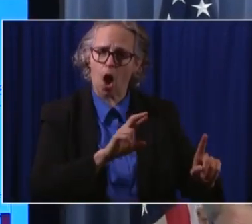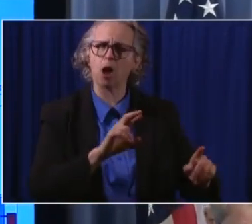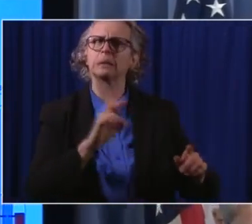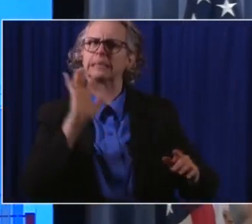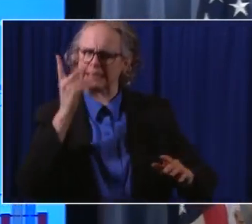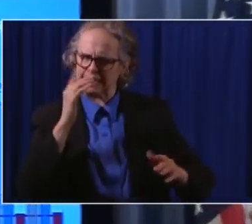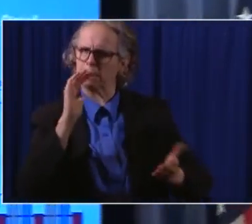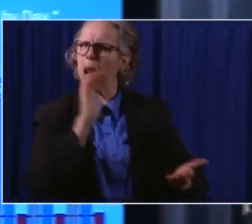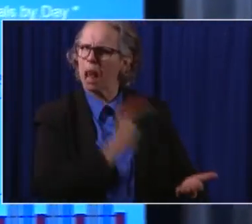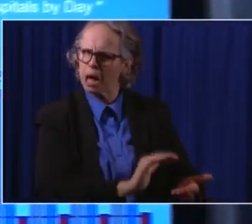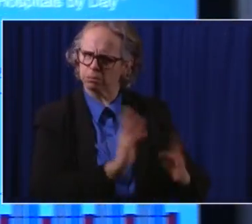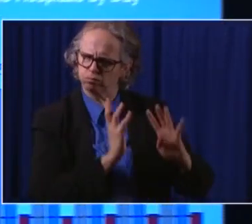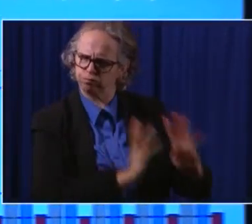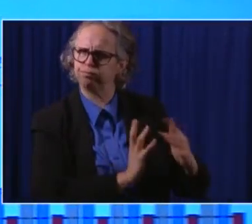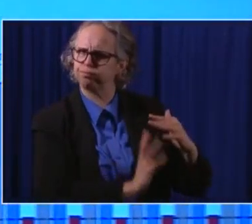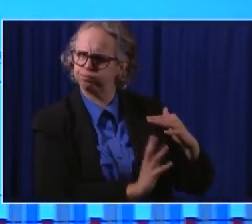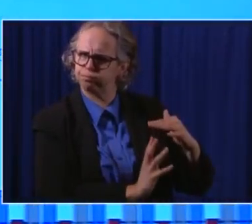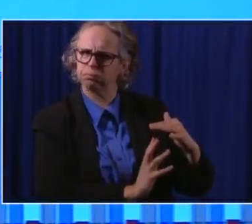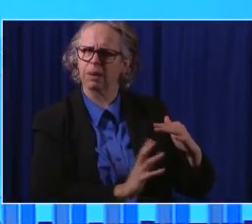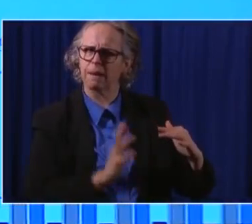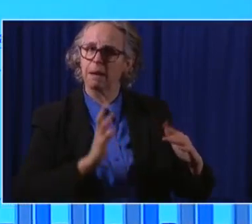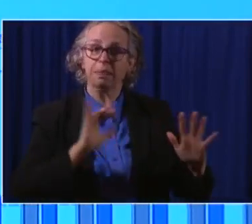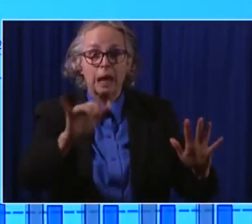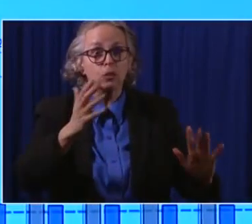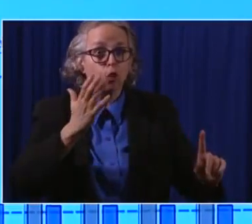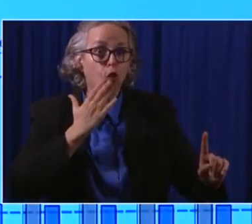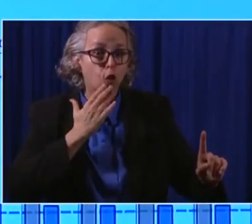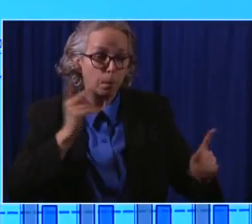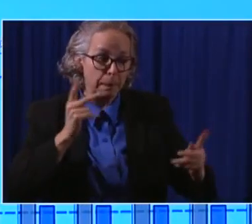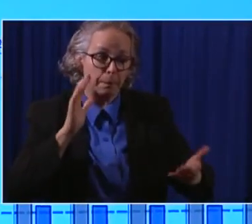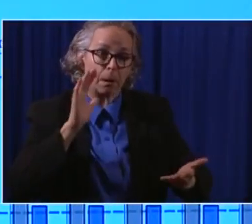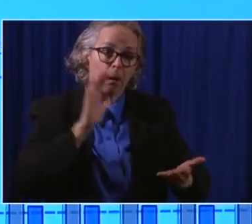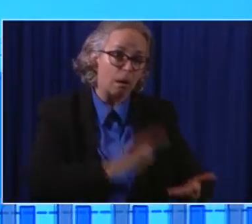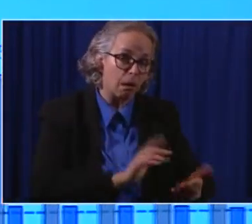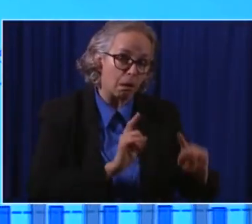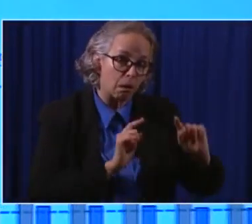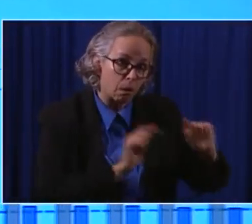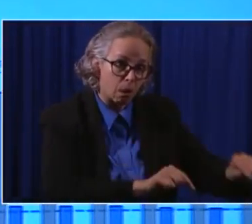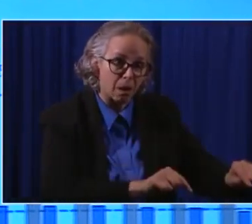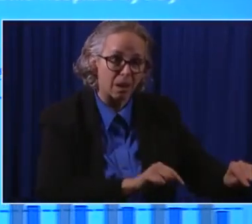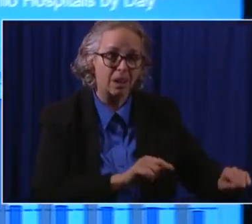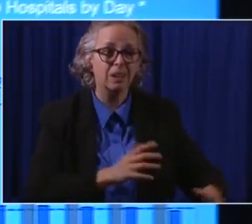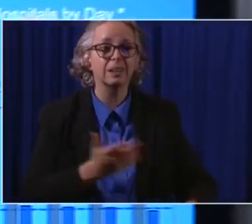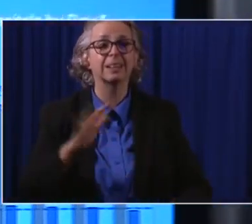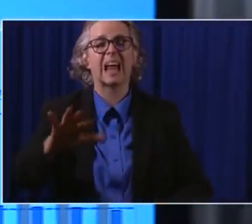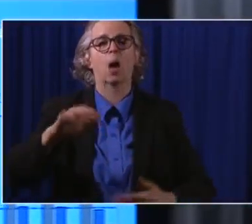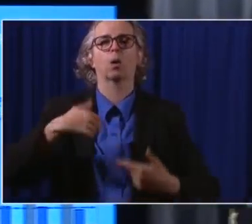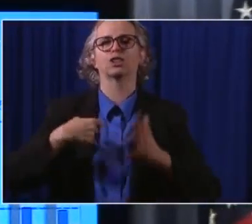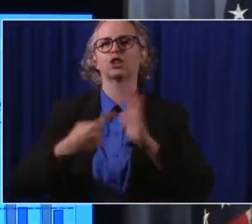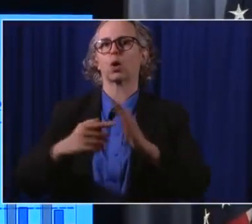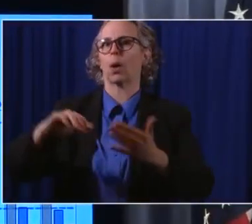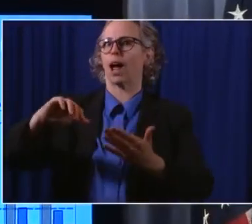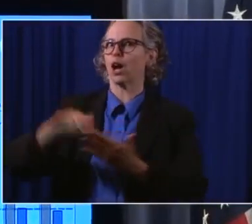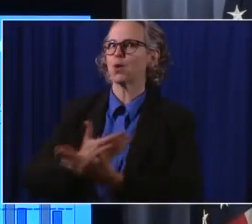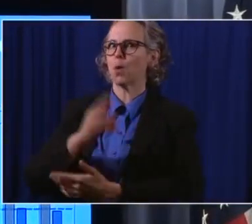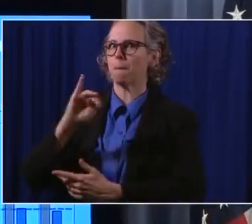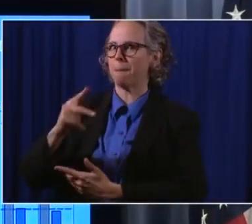COVID-19. So that is a good sign. Now, let's go to the new map and take a look at what it is.